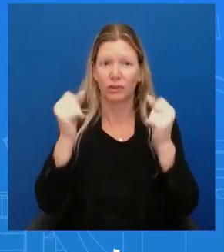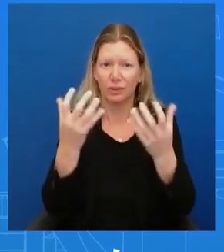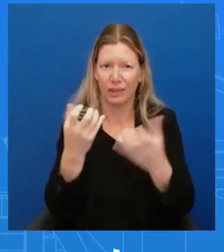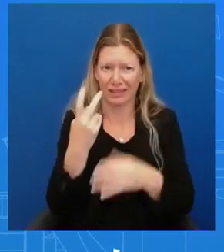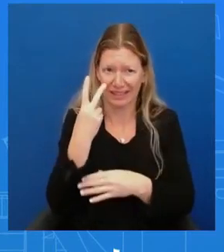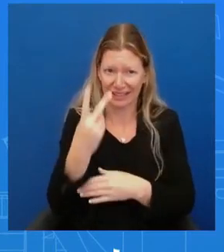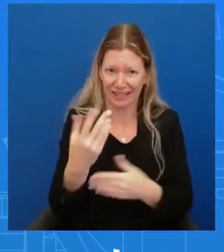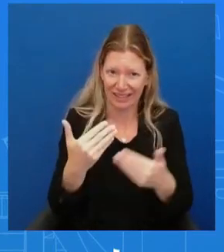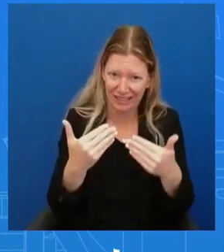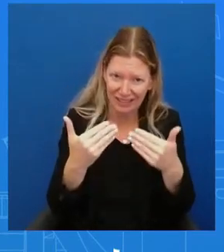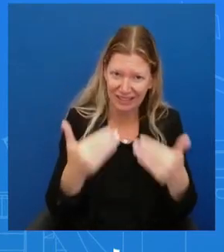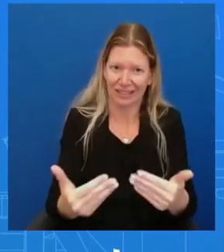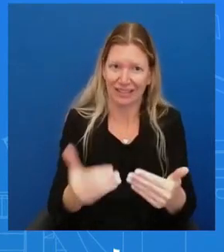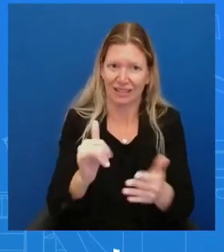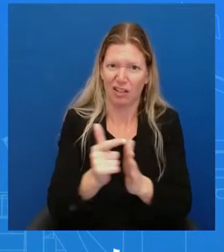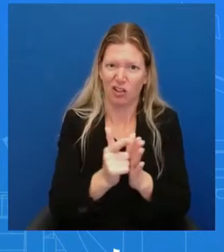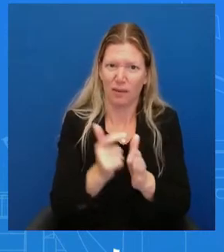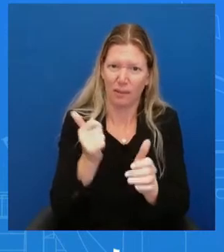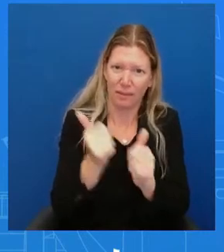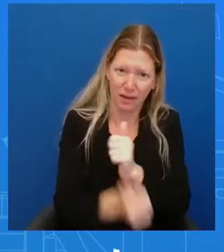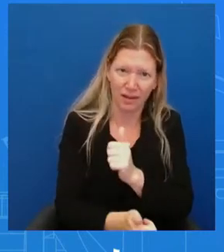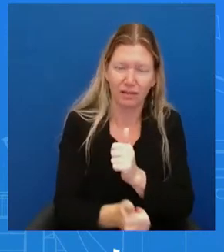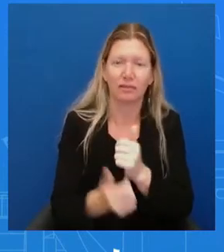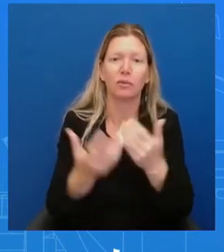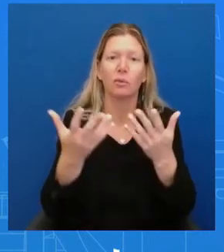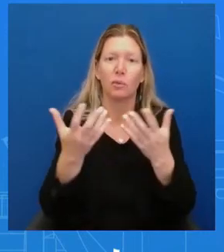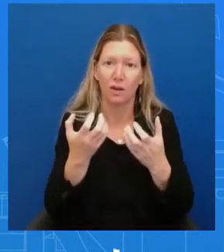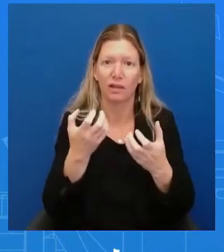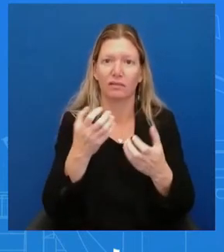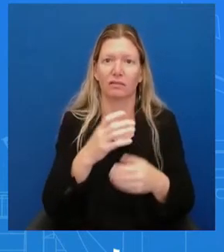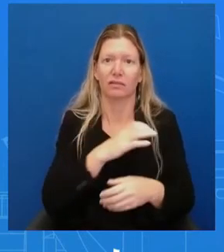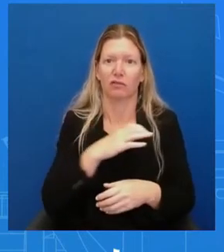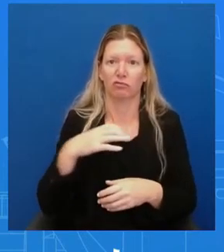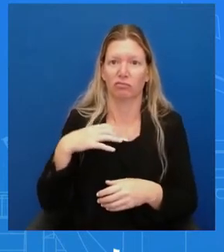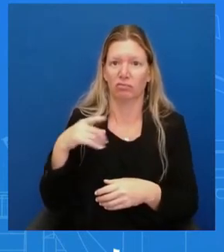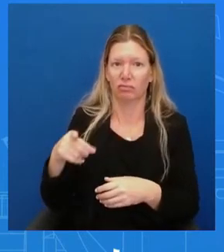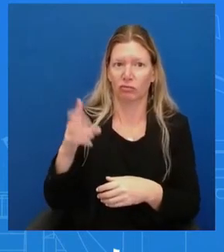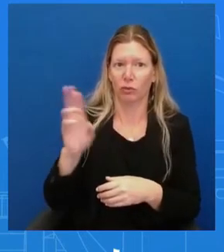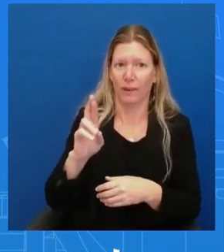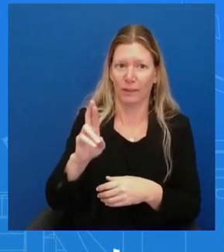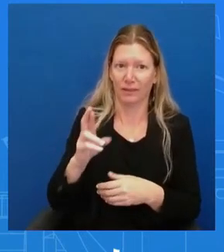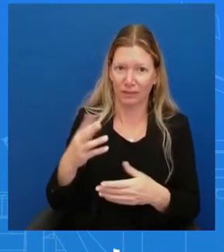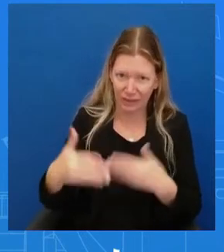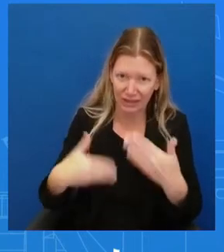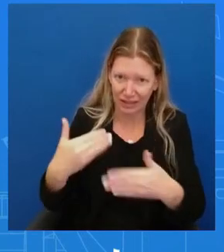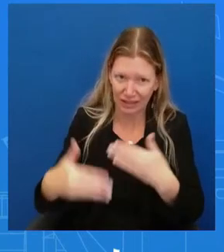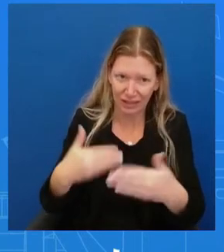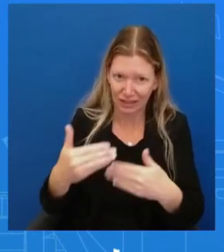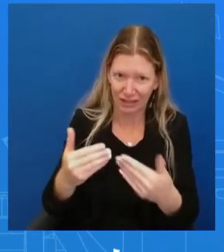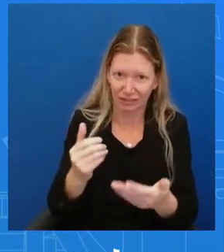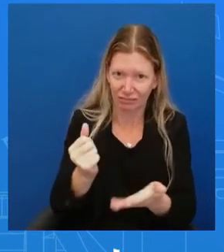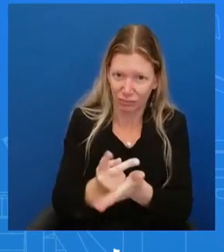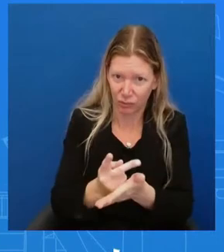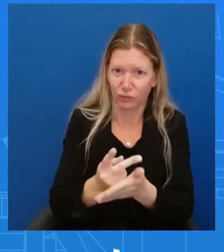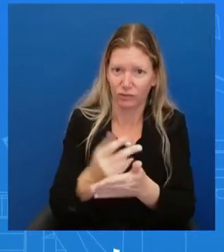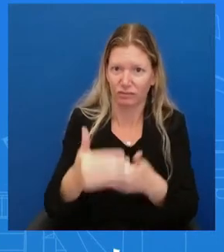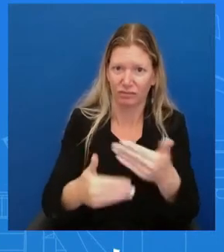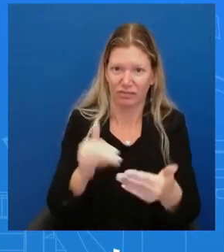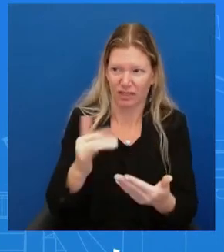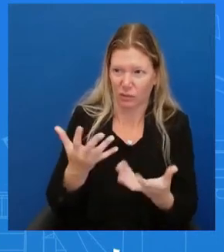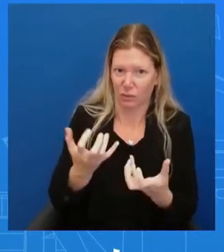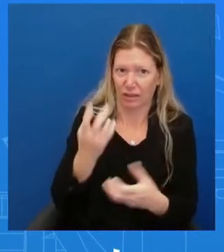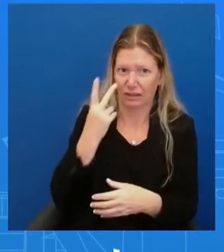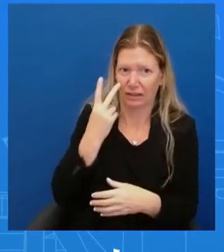deal with this issue. That's what the president wants to see. Totally different topic. How worried do Americans need to be about